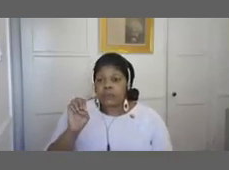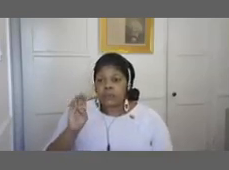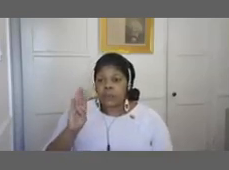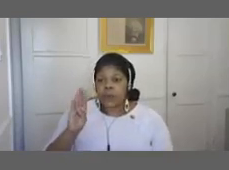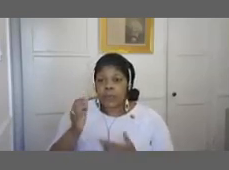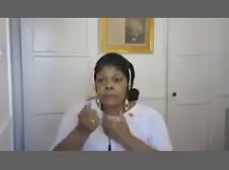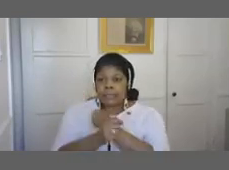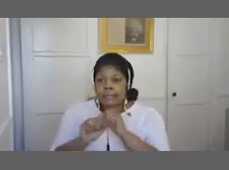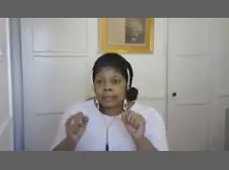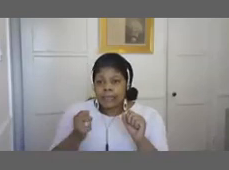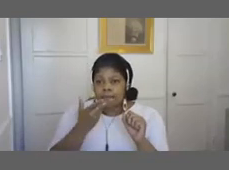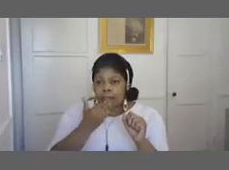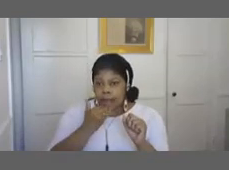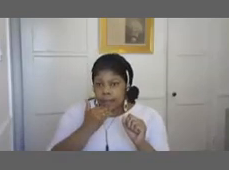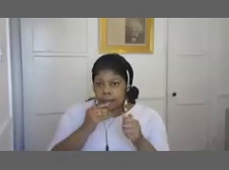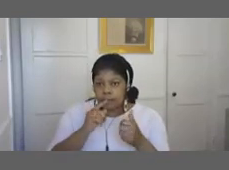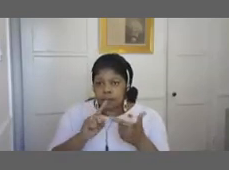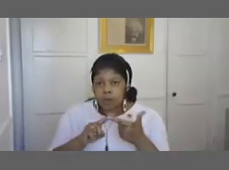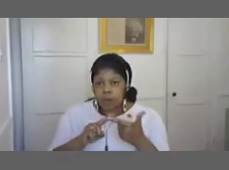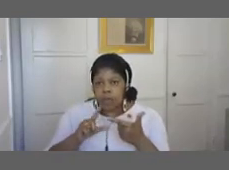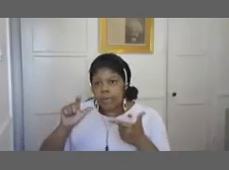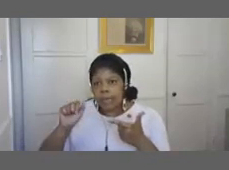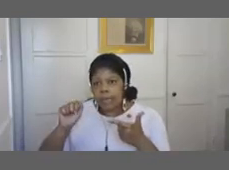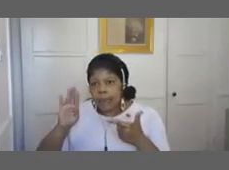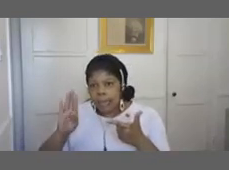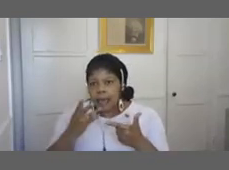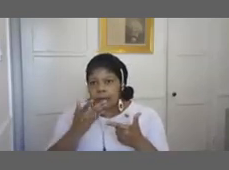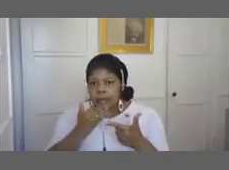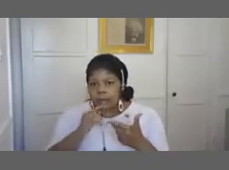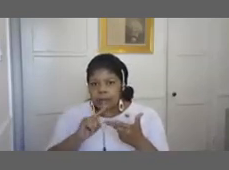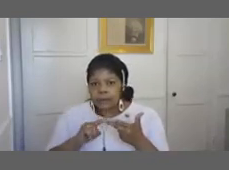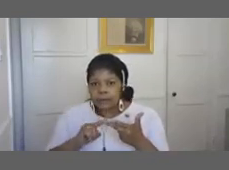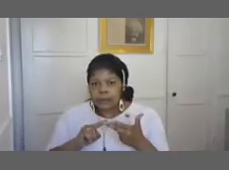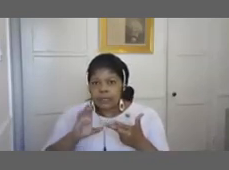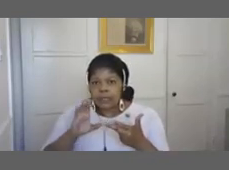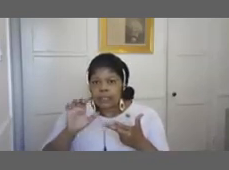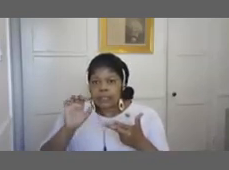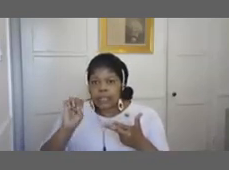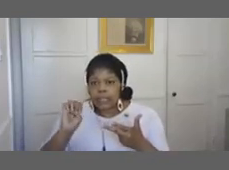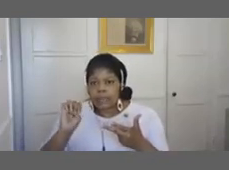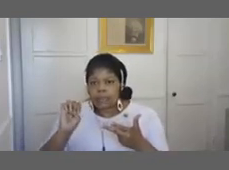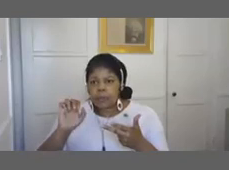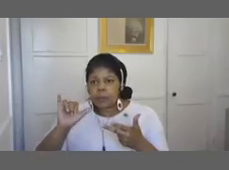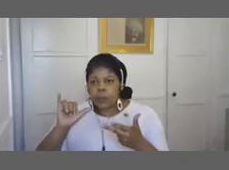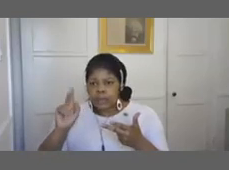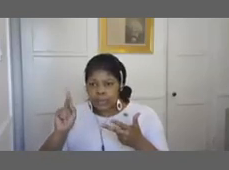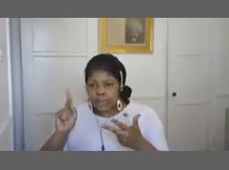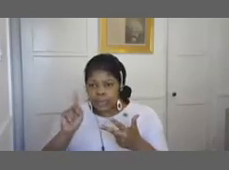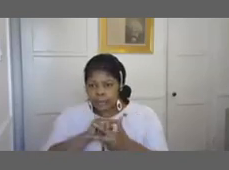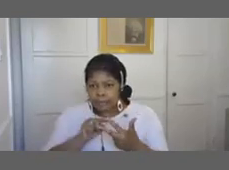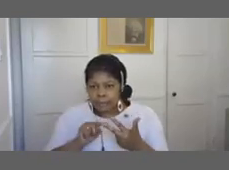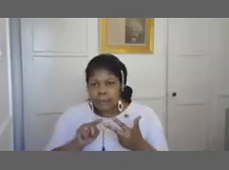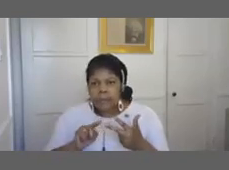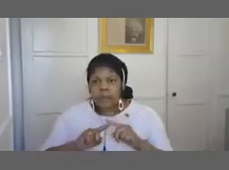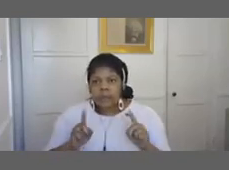use lab colors in another instance, or I can use CMYK. Well, in this particular instance, we're going to go ahead and we're going to